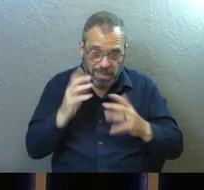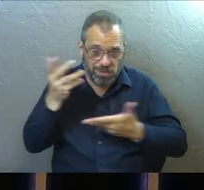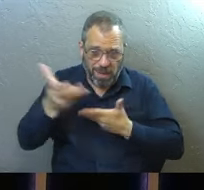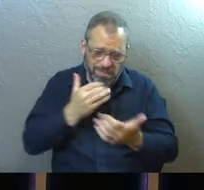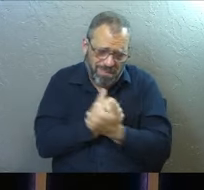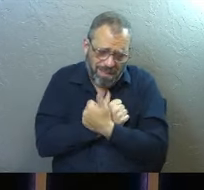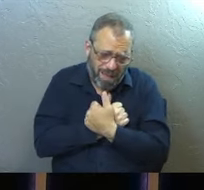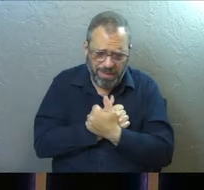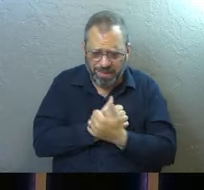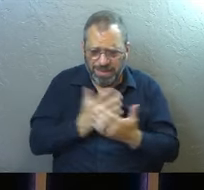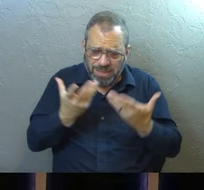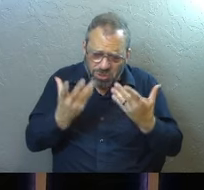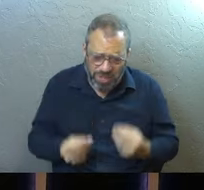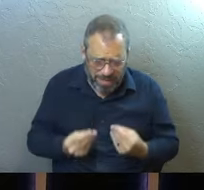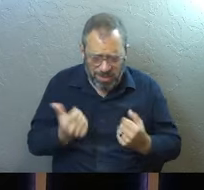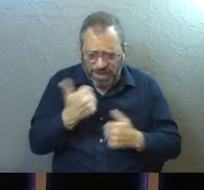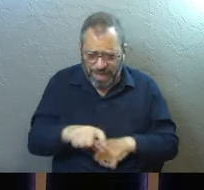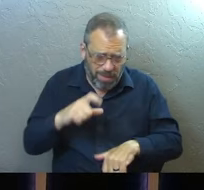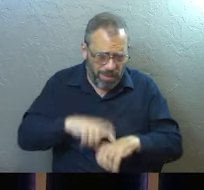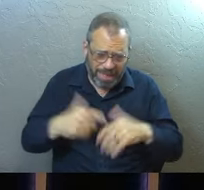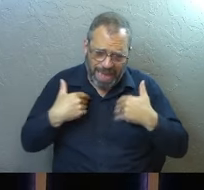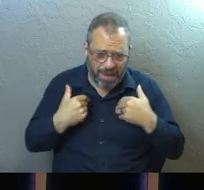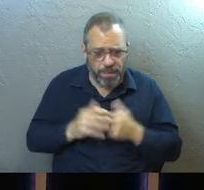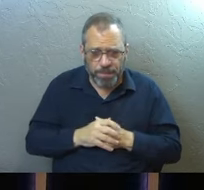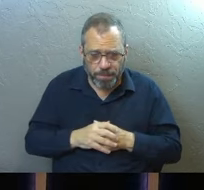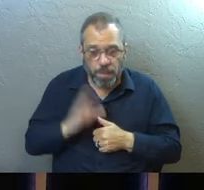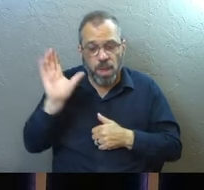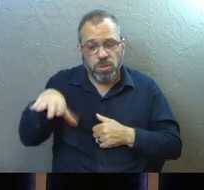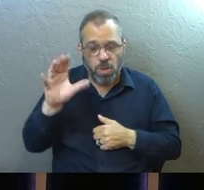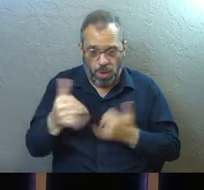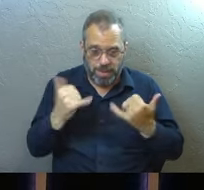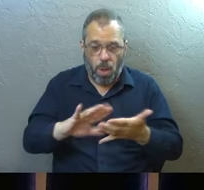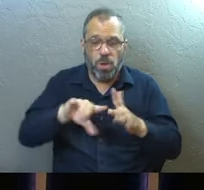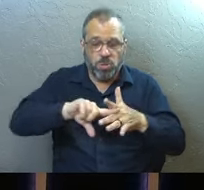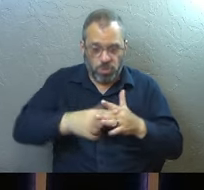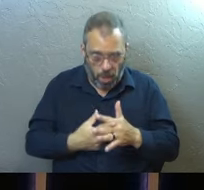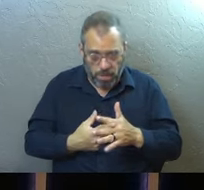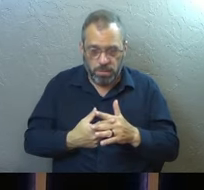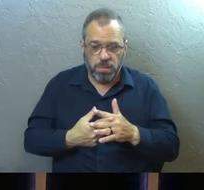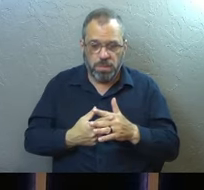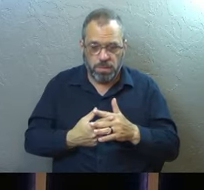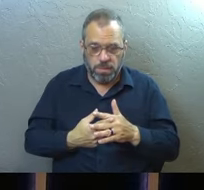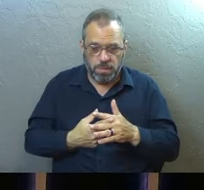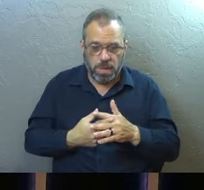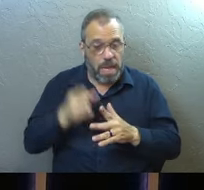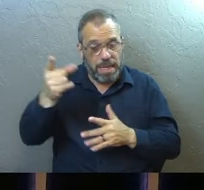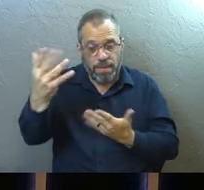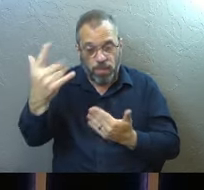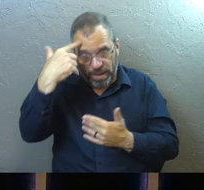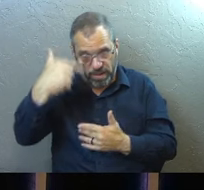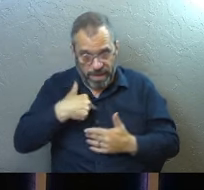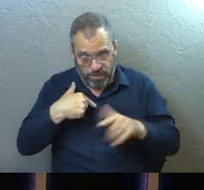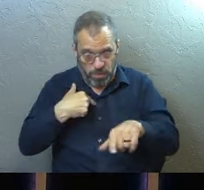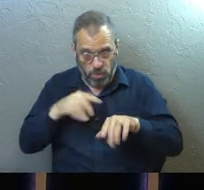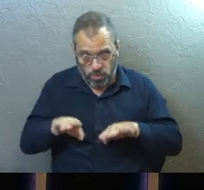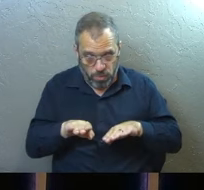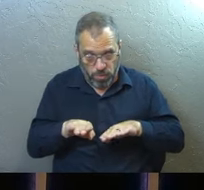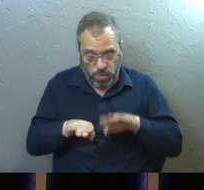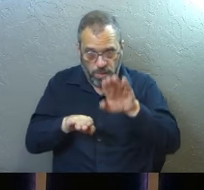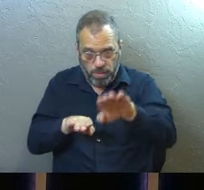so loving and gentle, and anyone can have them. So why not begin? He may be waiting for us to take the first